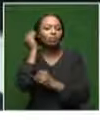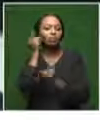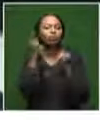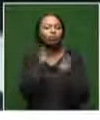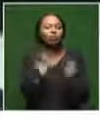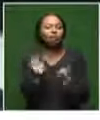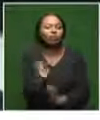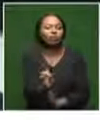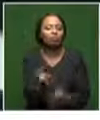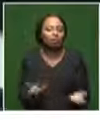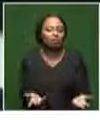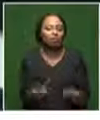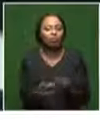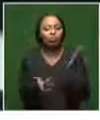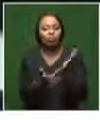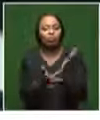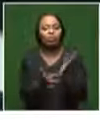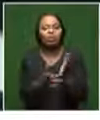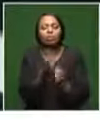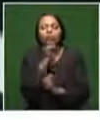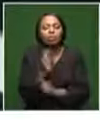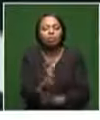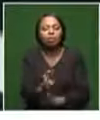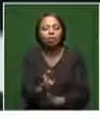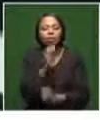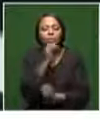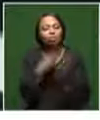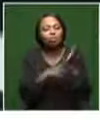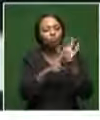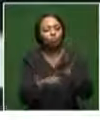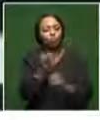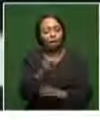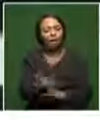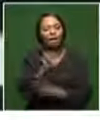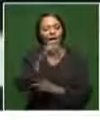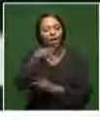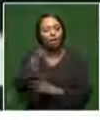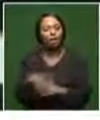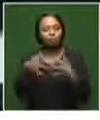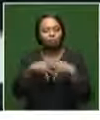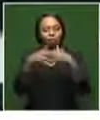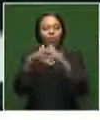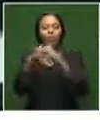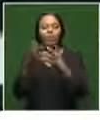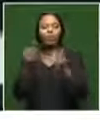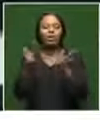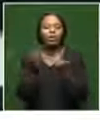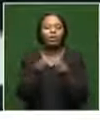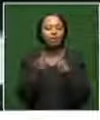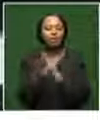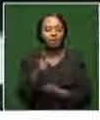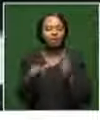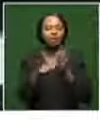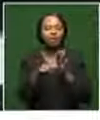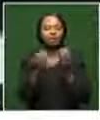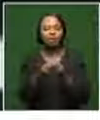technology, and create an inspiration, a pattern of creating good things, So that's the key important